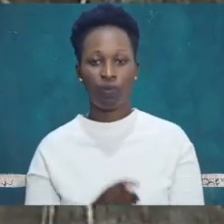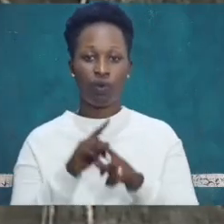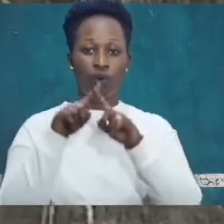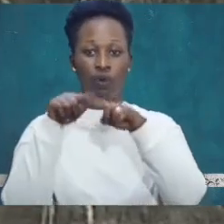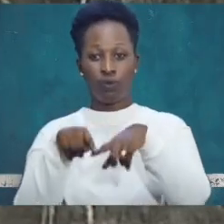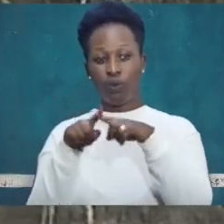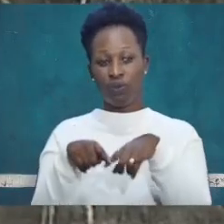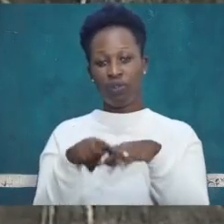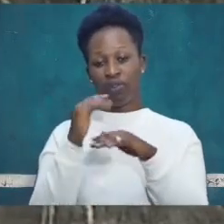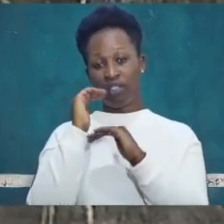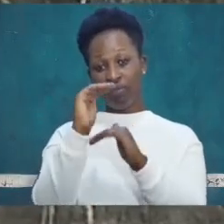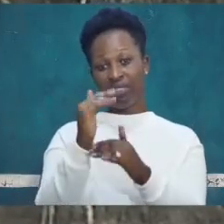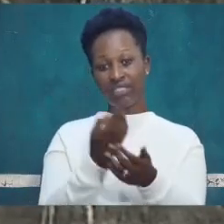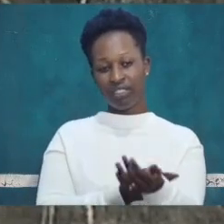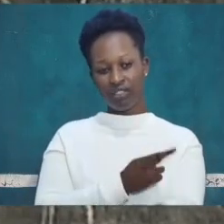to limited